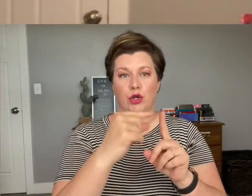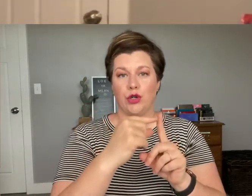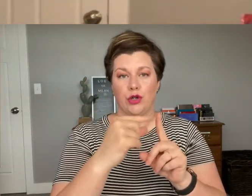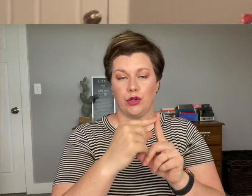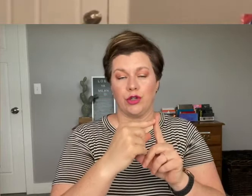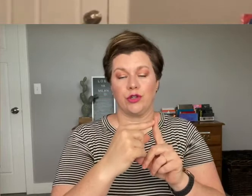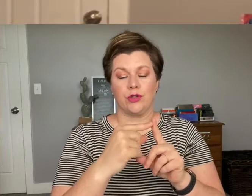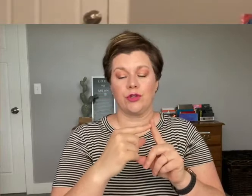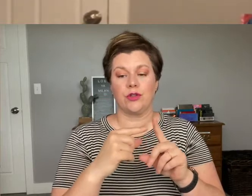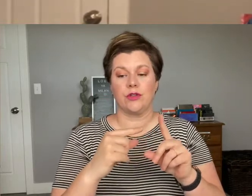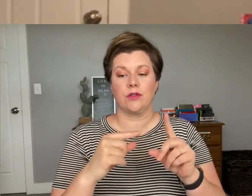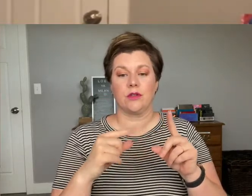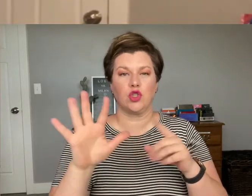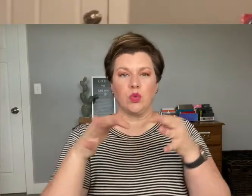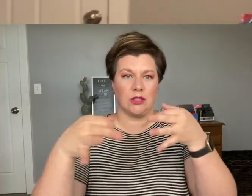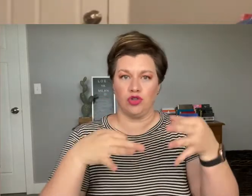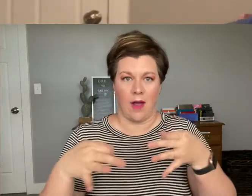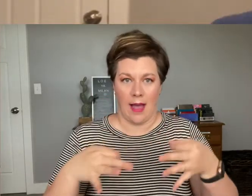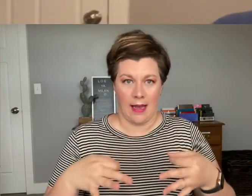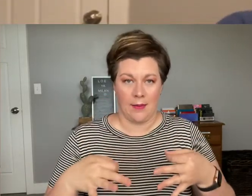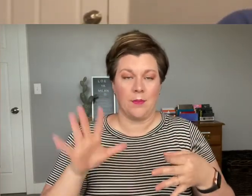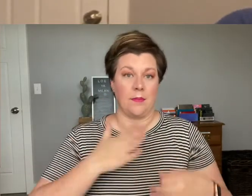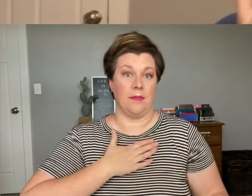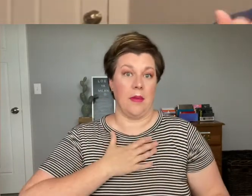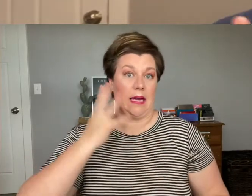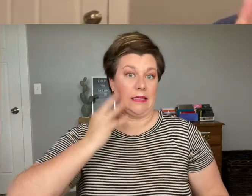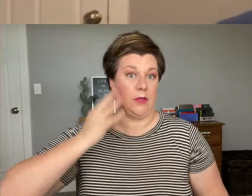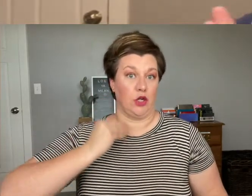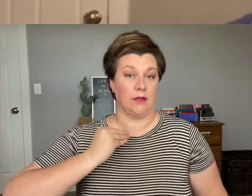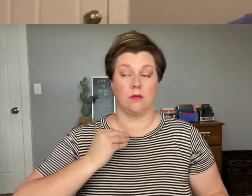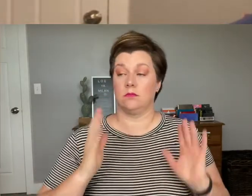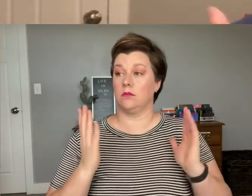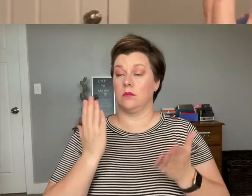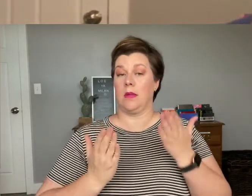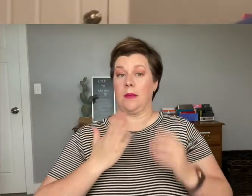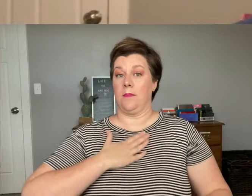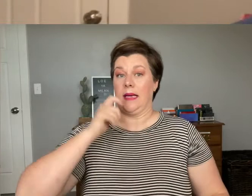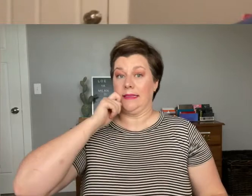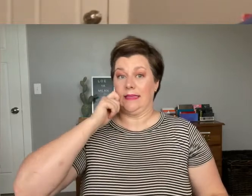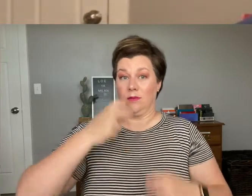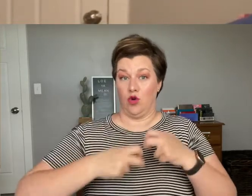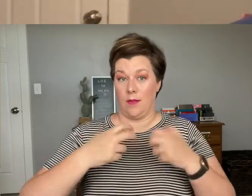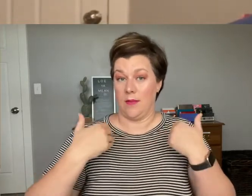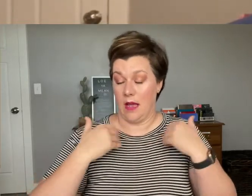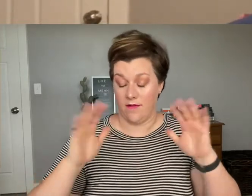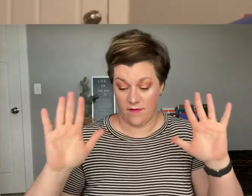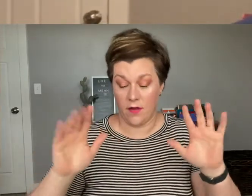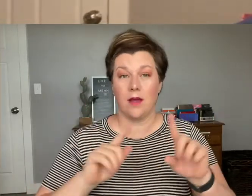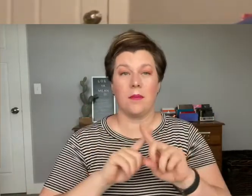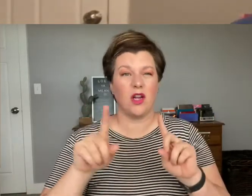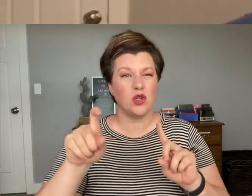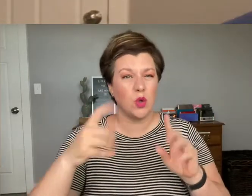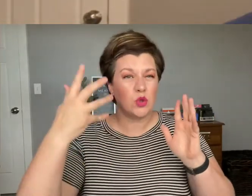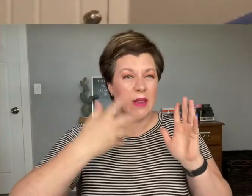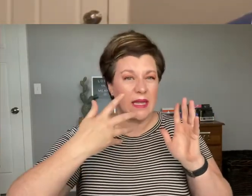use to describe the exfoliation that I experienced with this. It very well could have been my skin and my skin only that had a